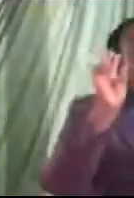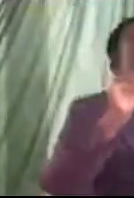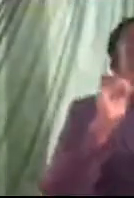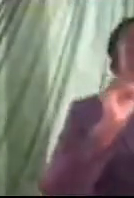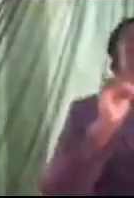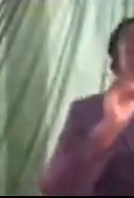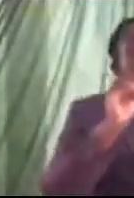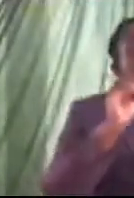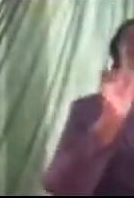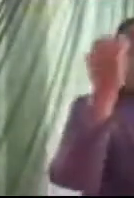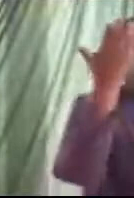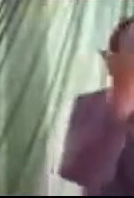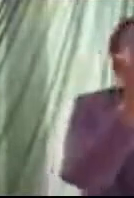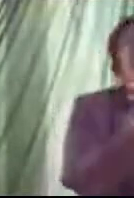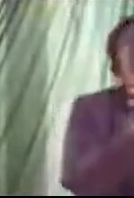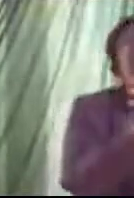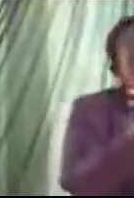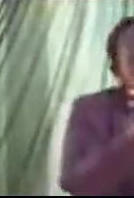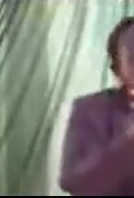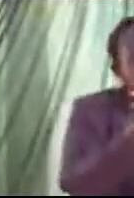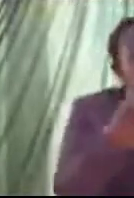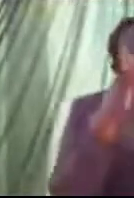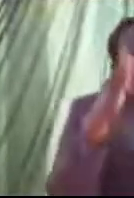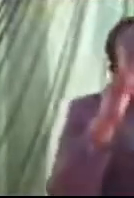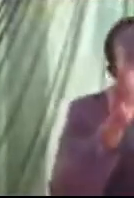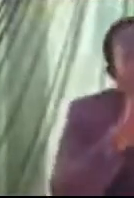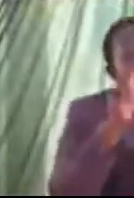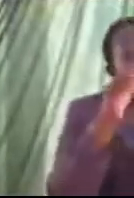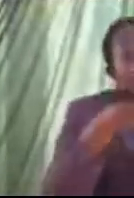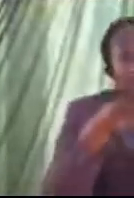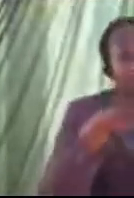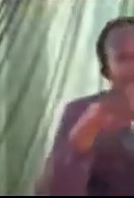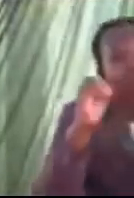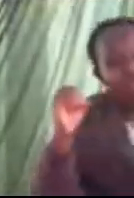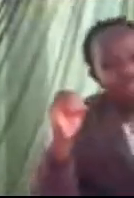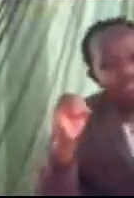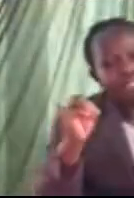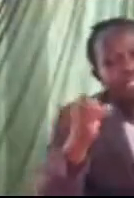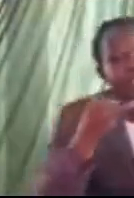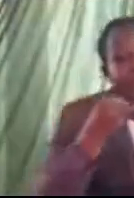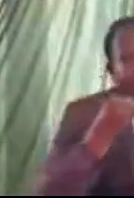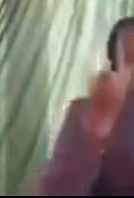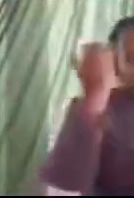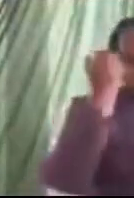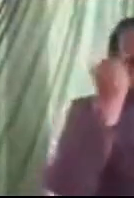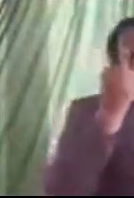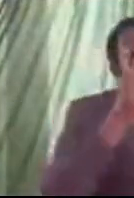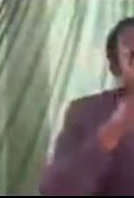were arrested in July 1990, and the trial began on 10th January